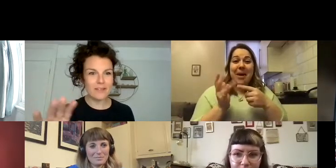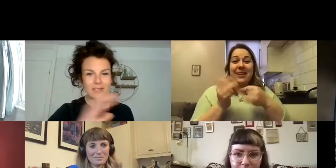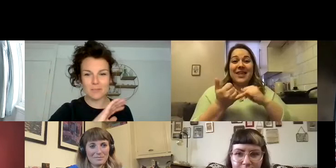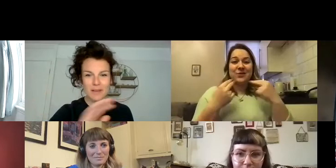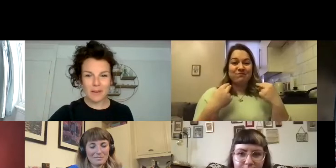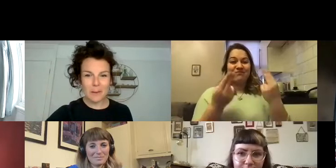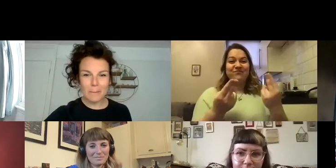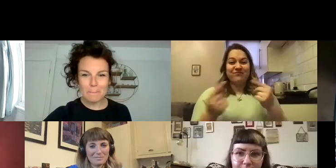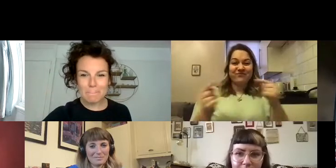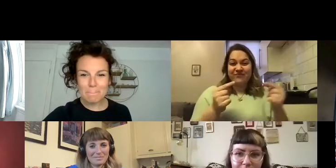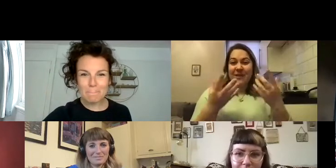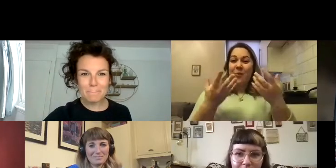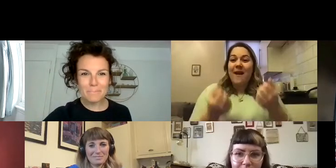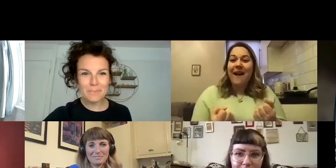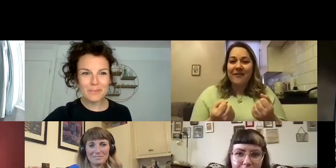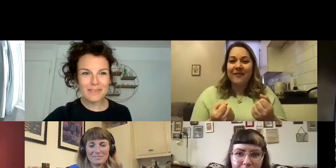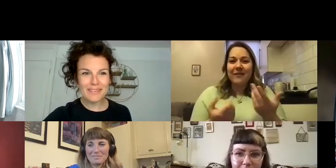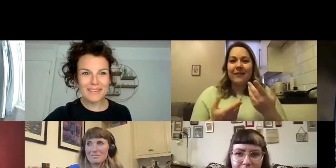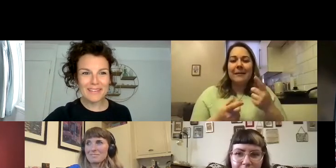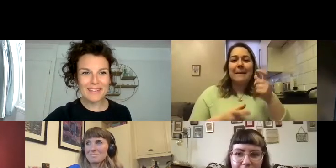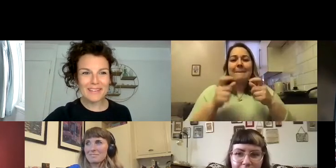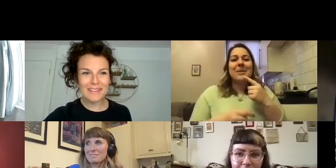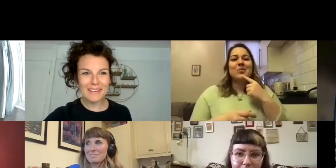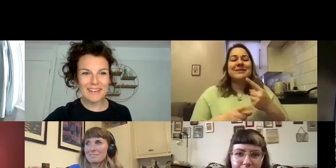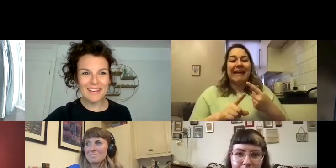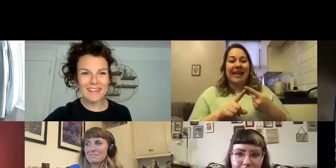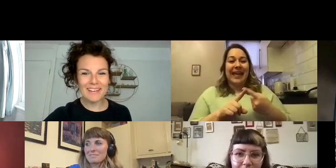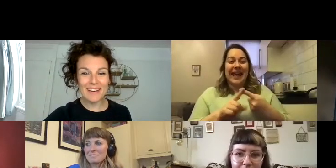season. People say English when they mean British.